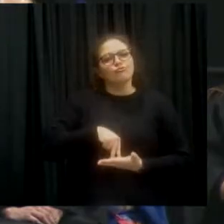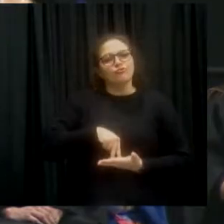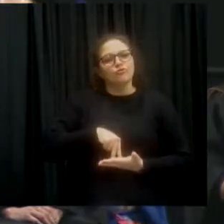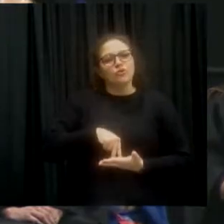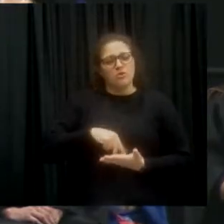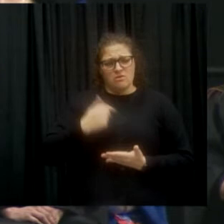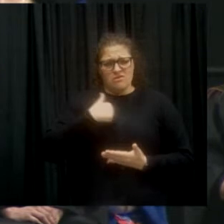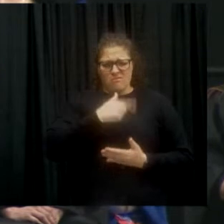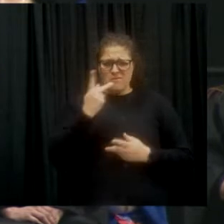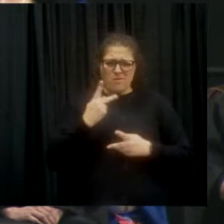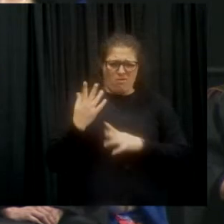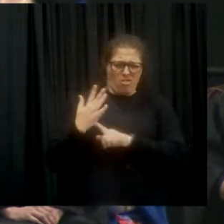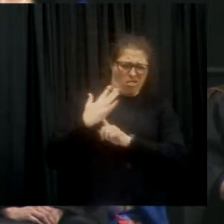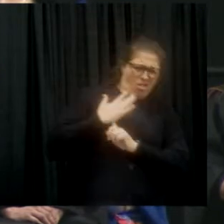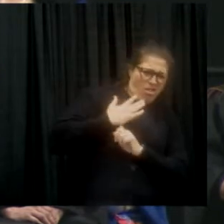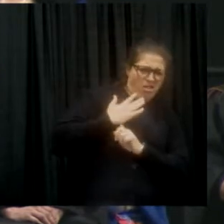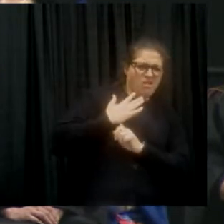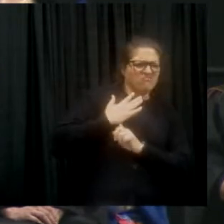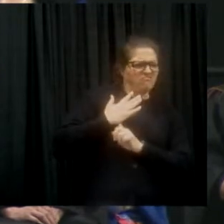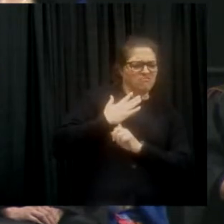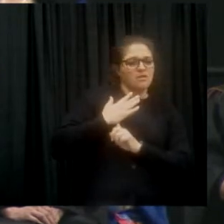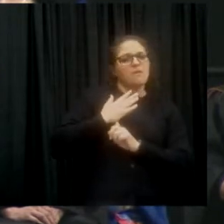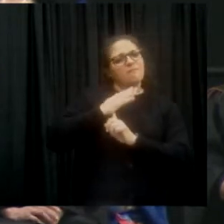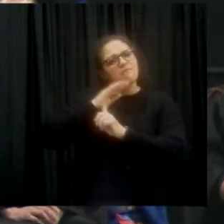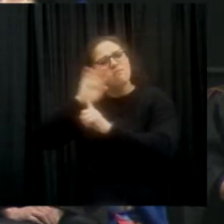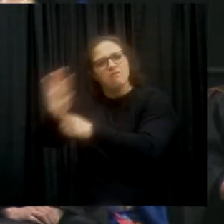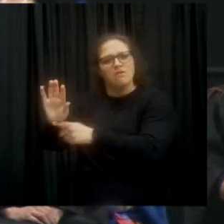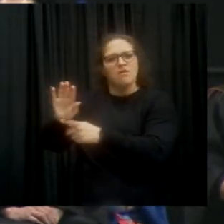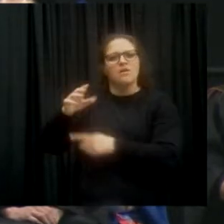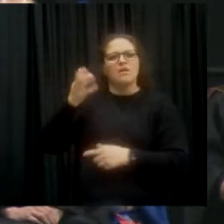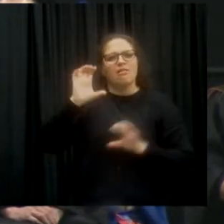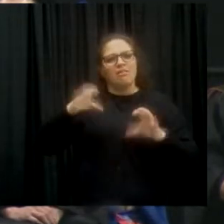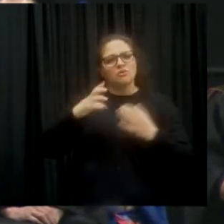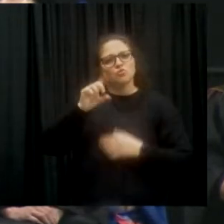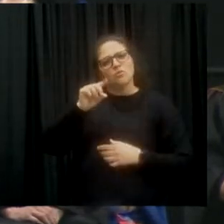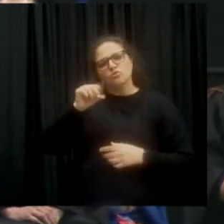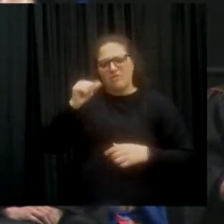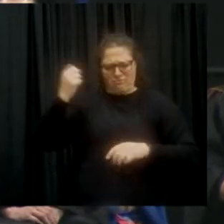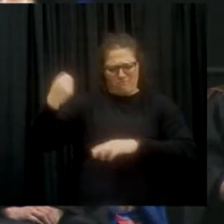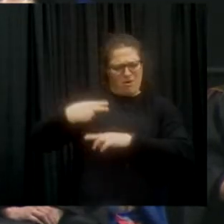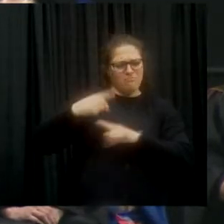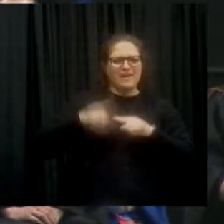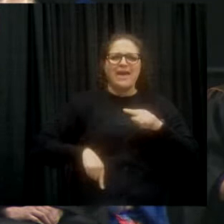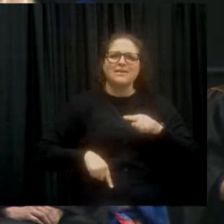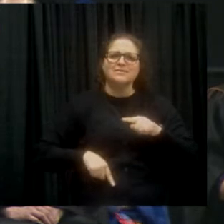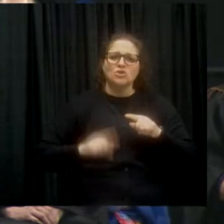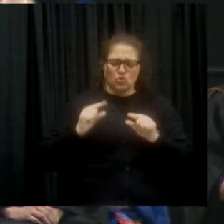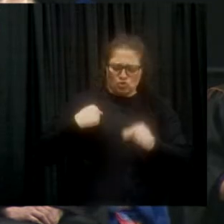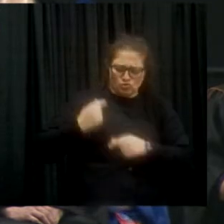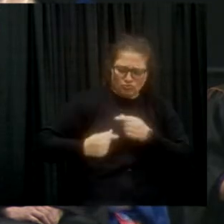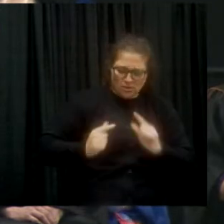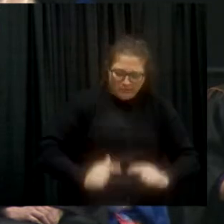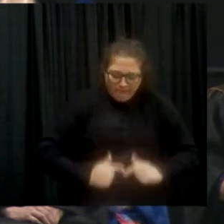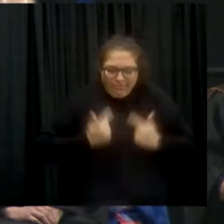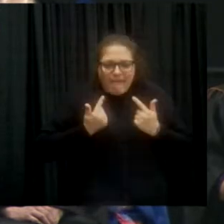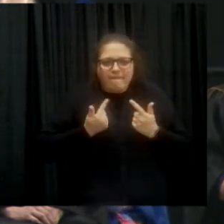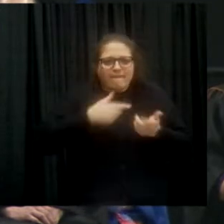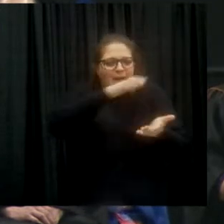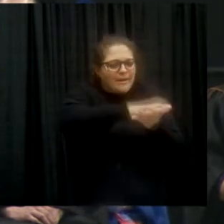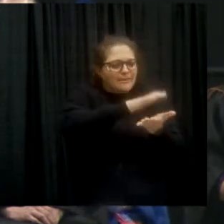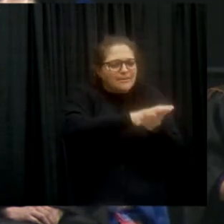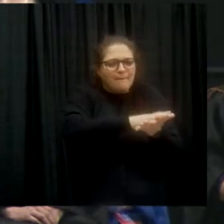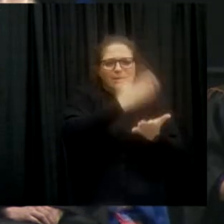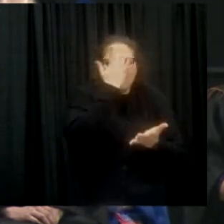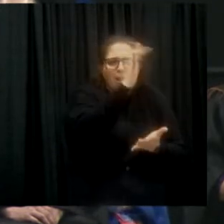people who want to push us down, but the class of 2023 is unbeatable. We are the generation of life, incredible